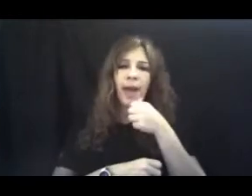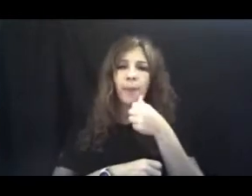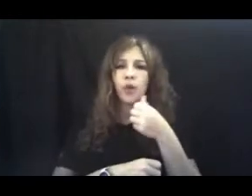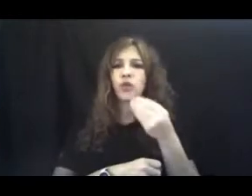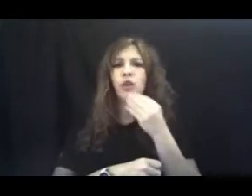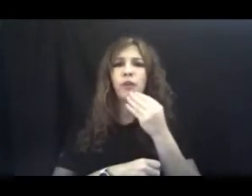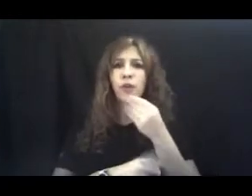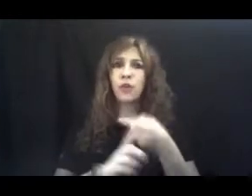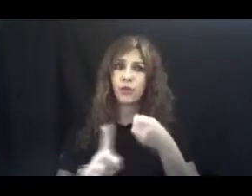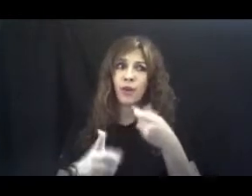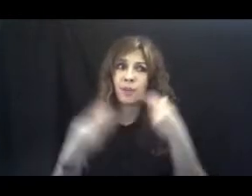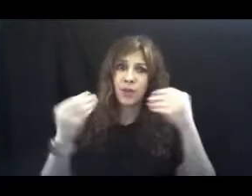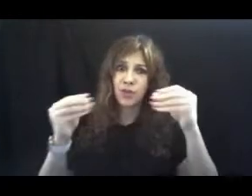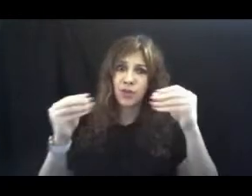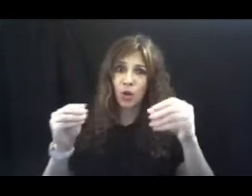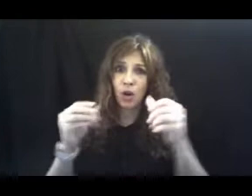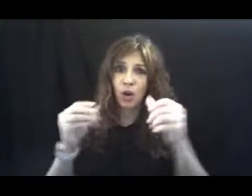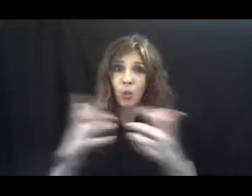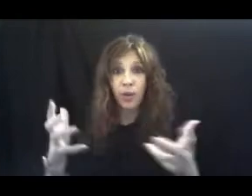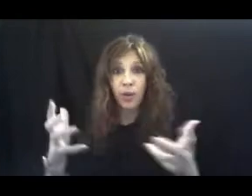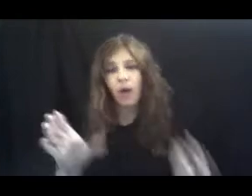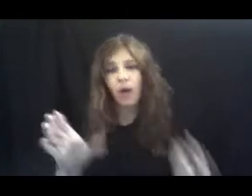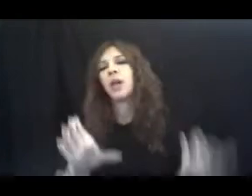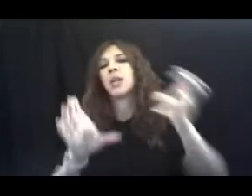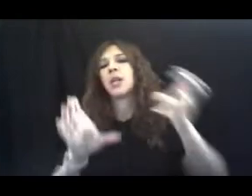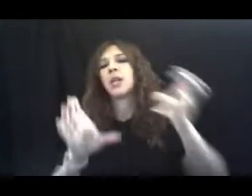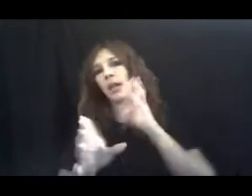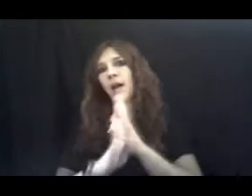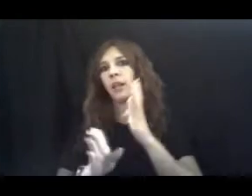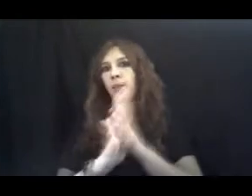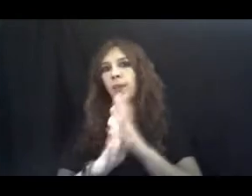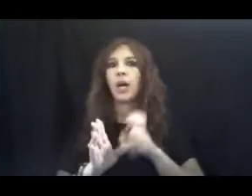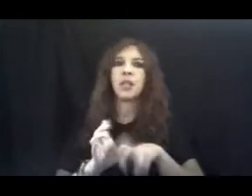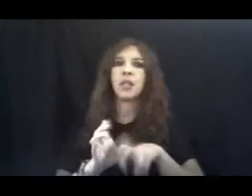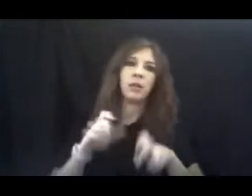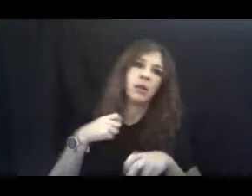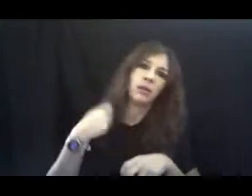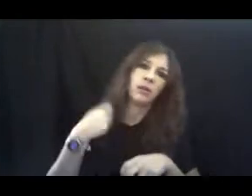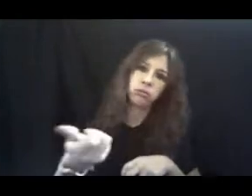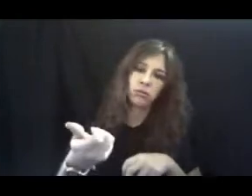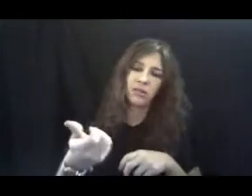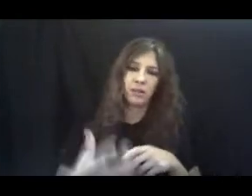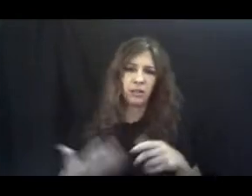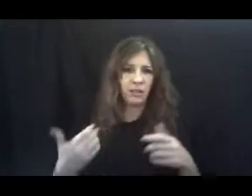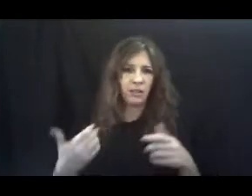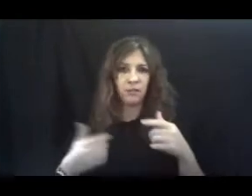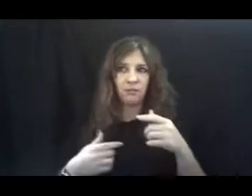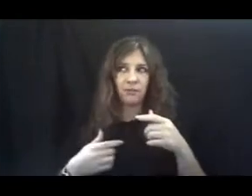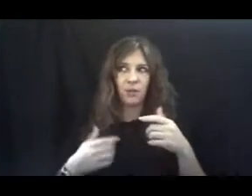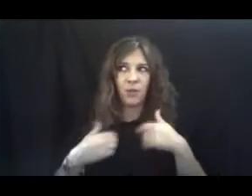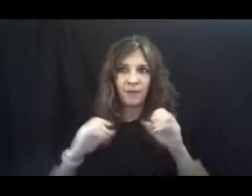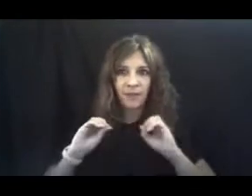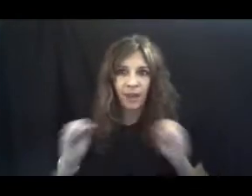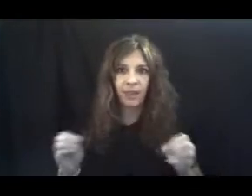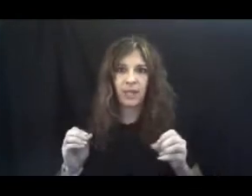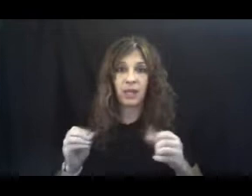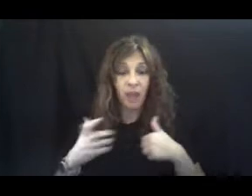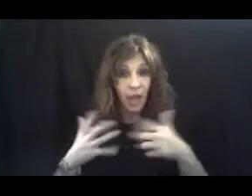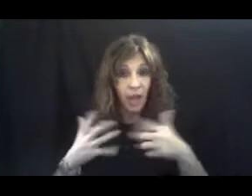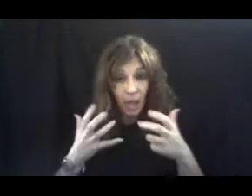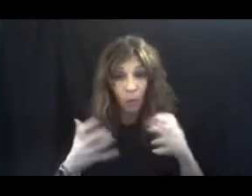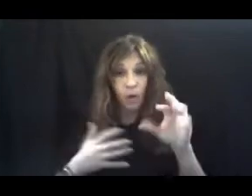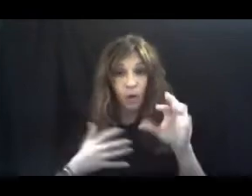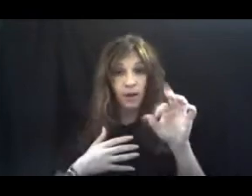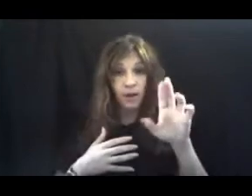from a store without having to get on the bus. We have seniors, they have nothing. I want fresh fruit in